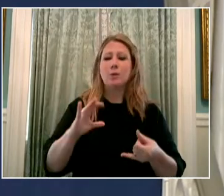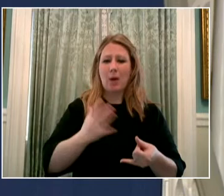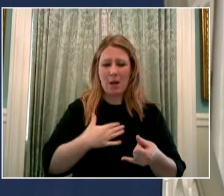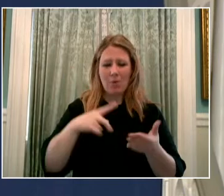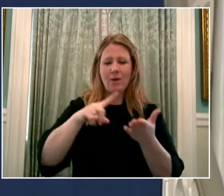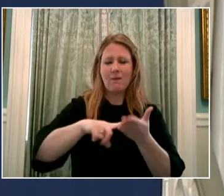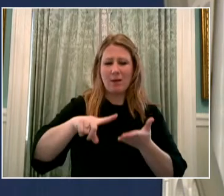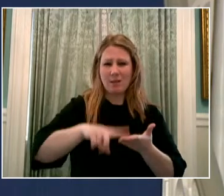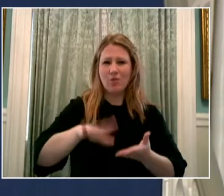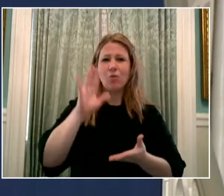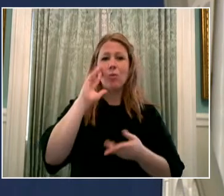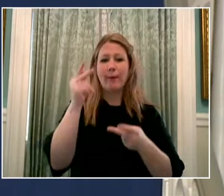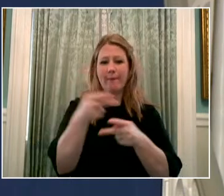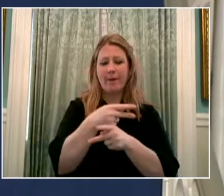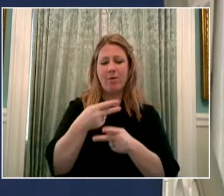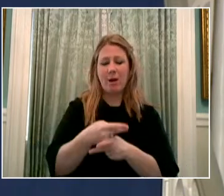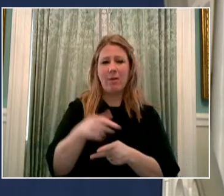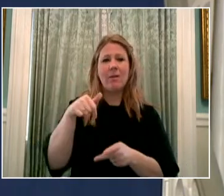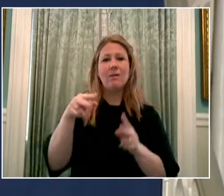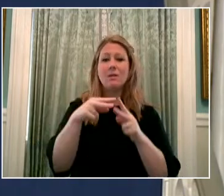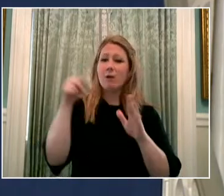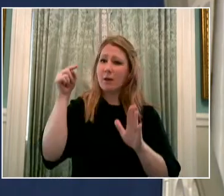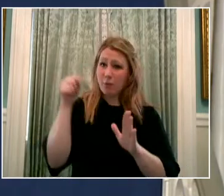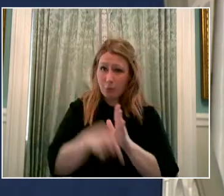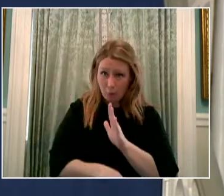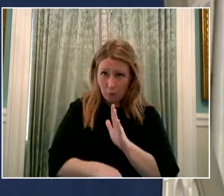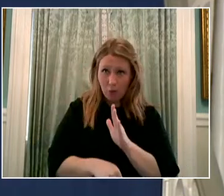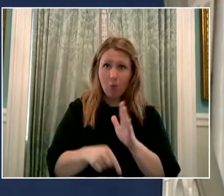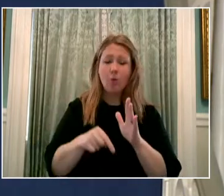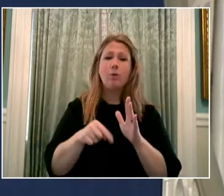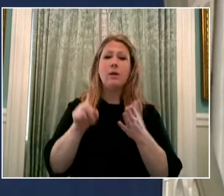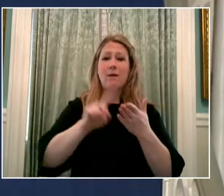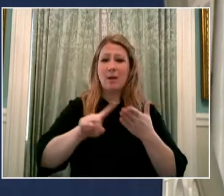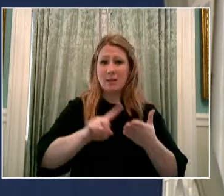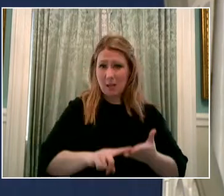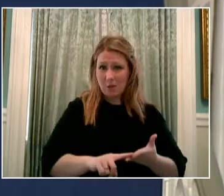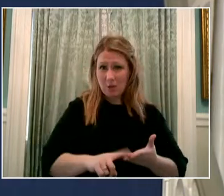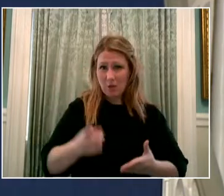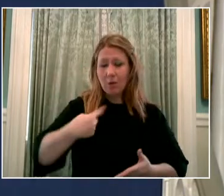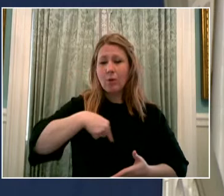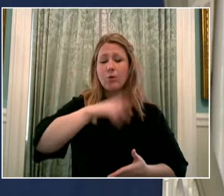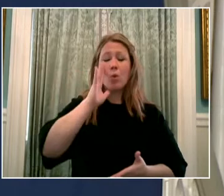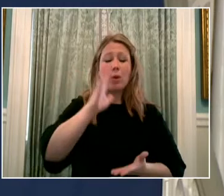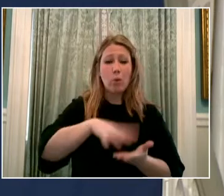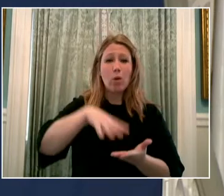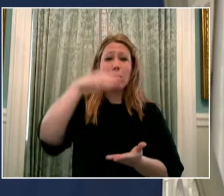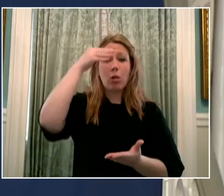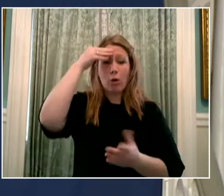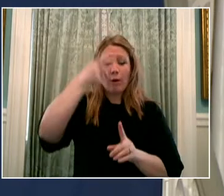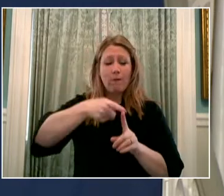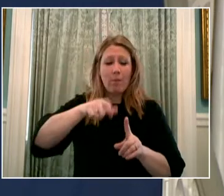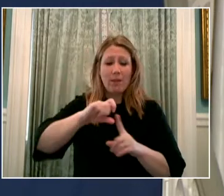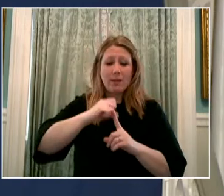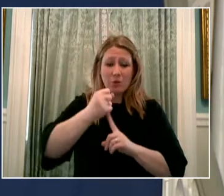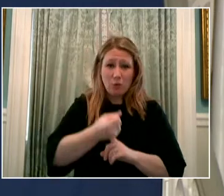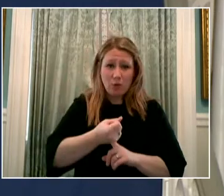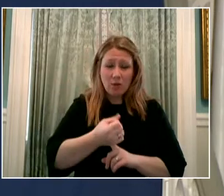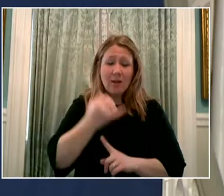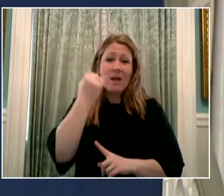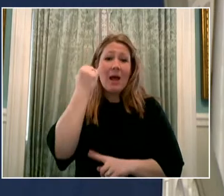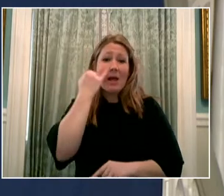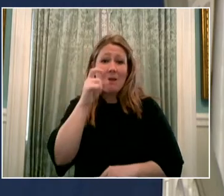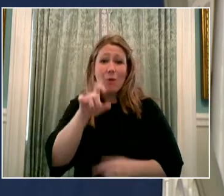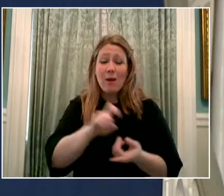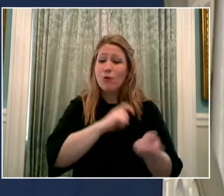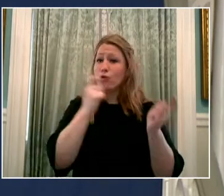investigation that is going to happen with this building, and we're going to learn from it. And if we have to change something throughout the state,